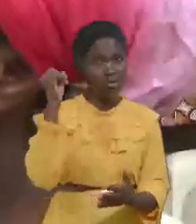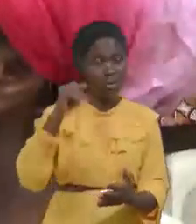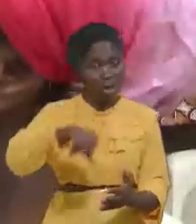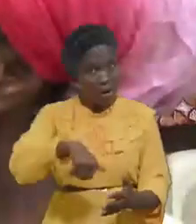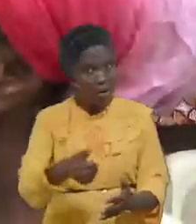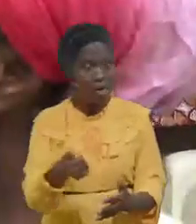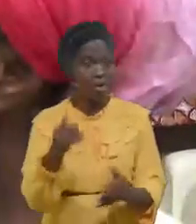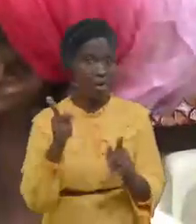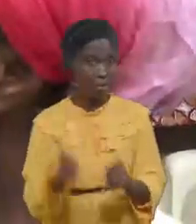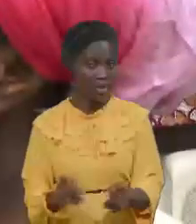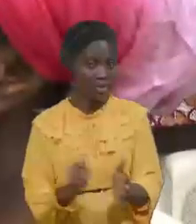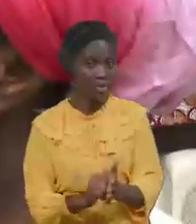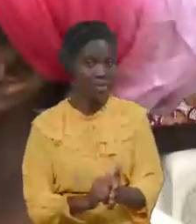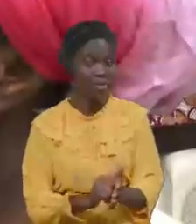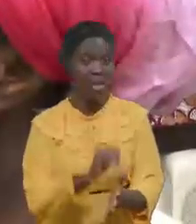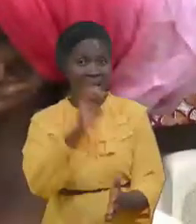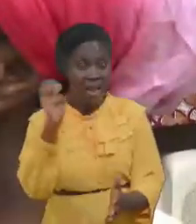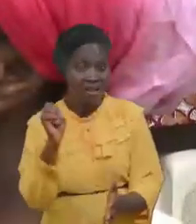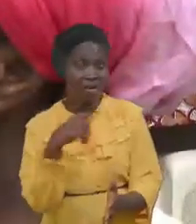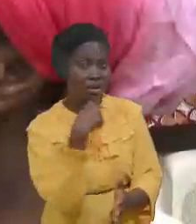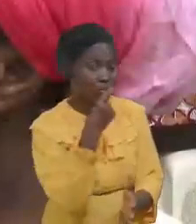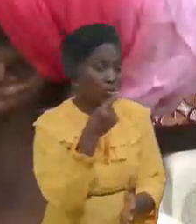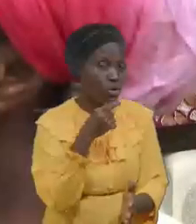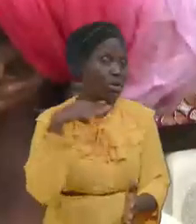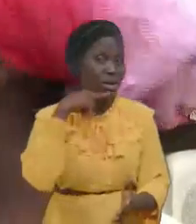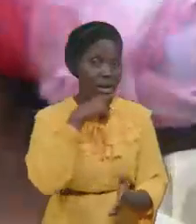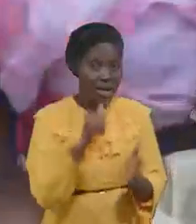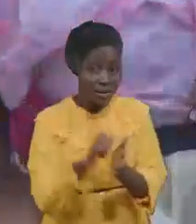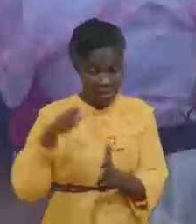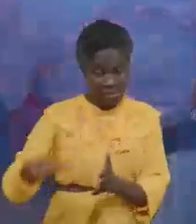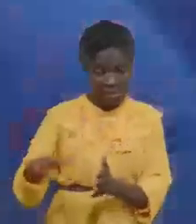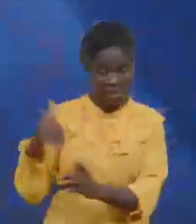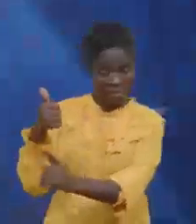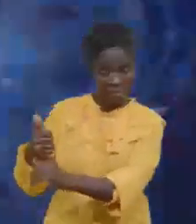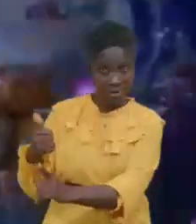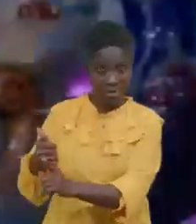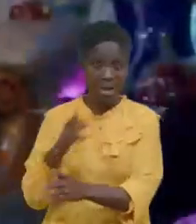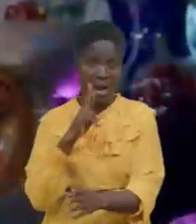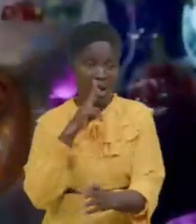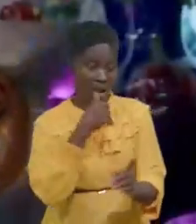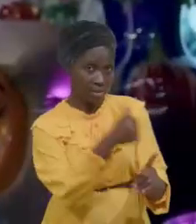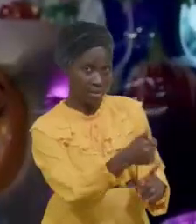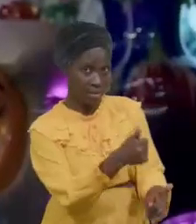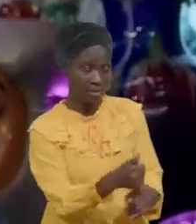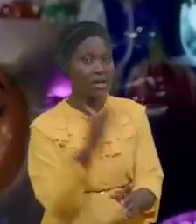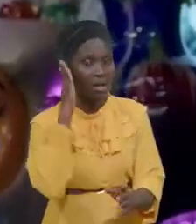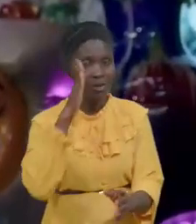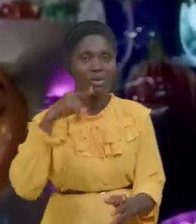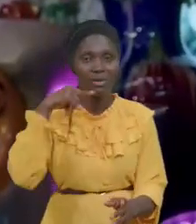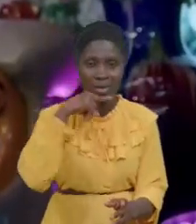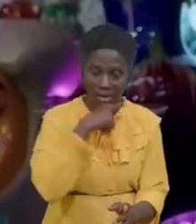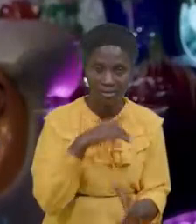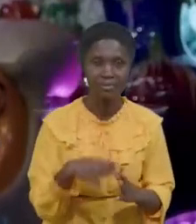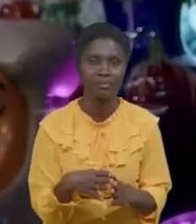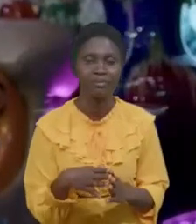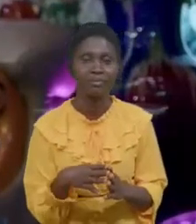ever told a lie, that child by himself, by herself, will be telling